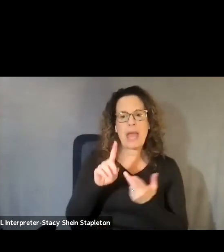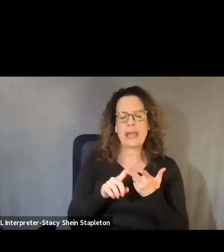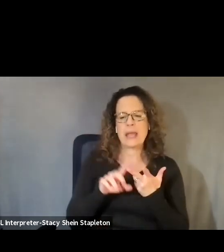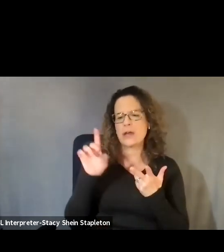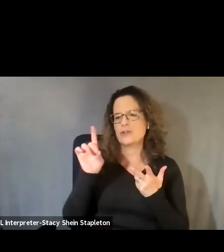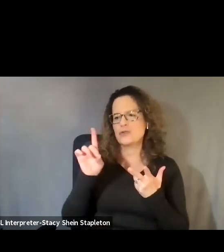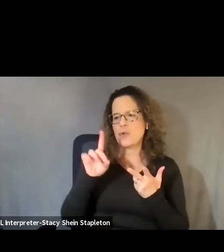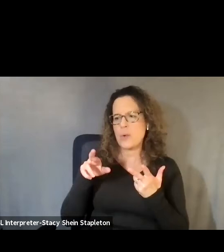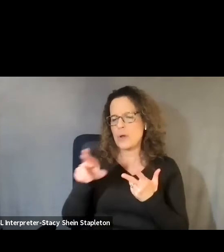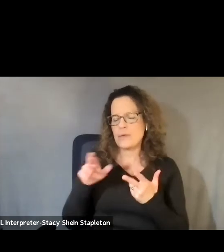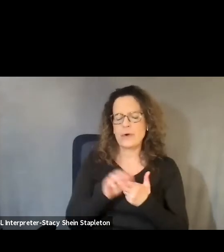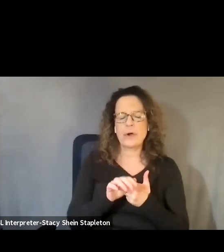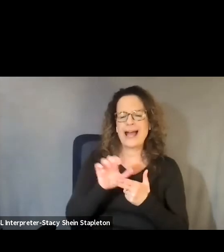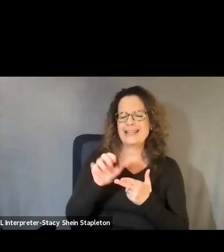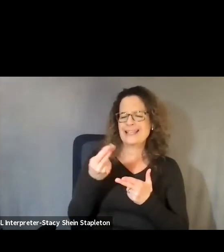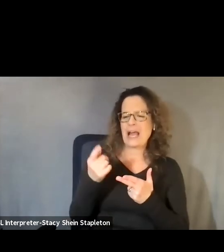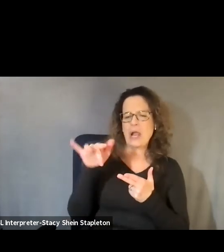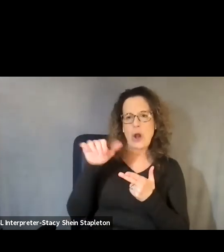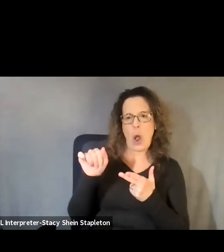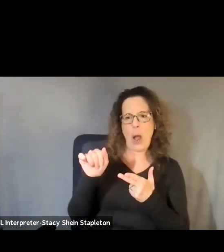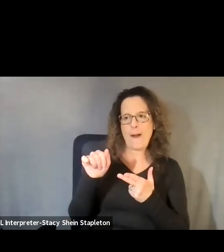River, Saginaw Bay,